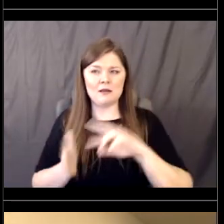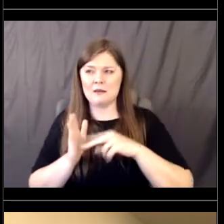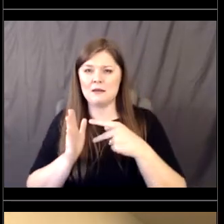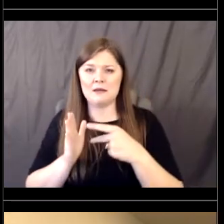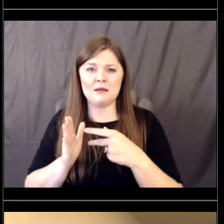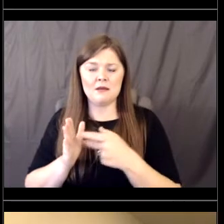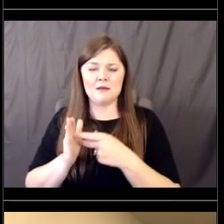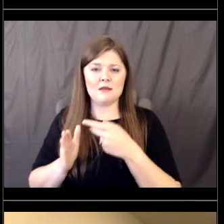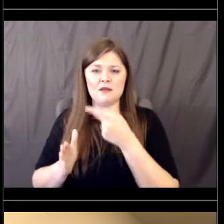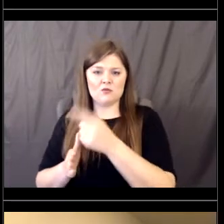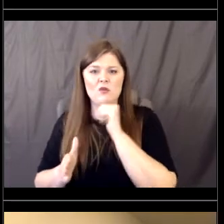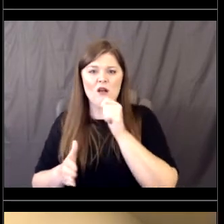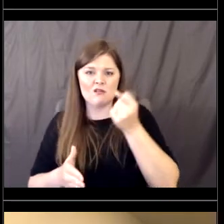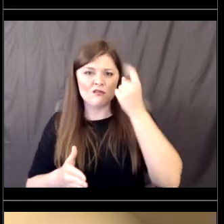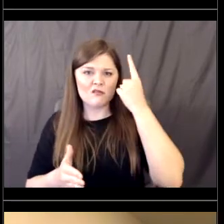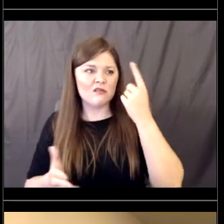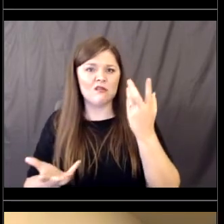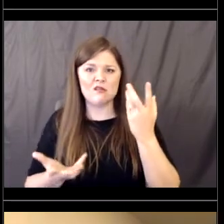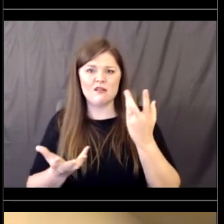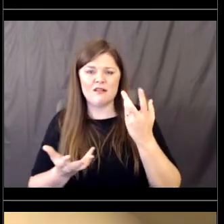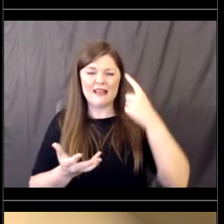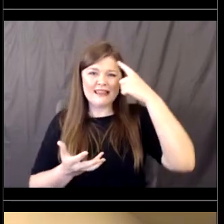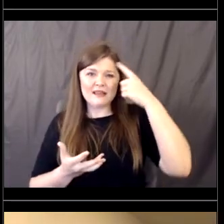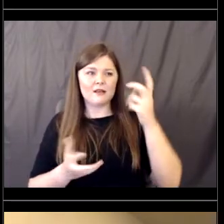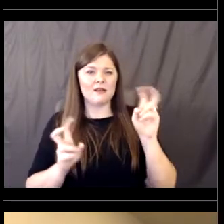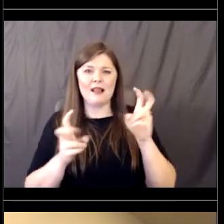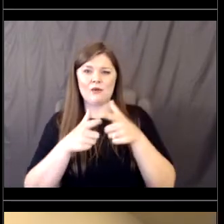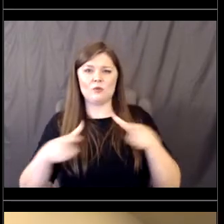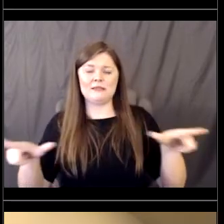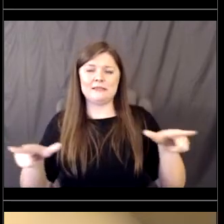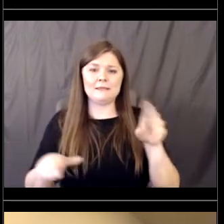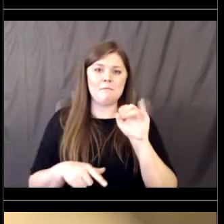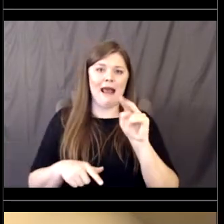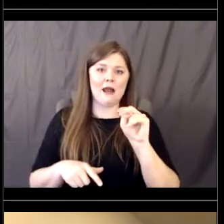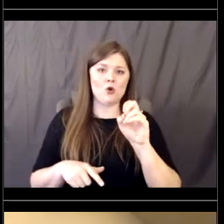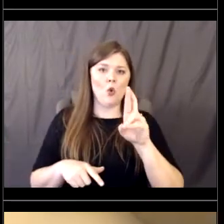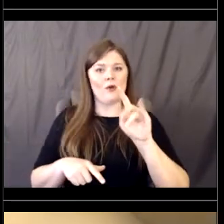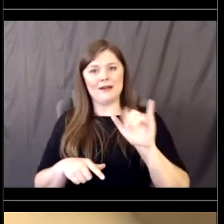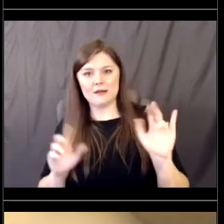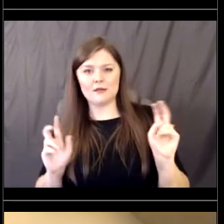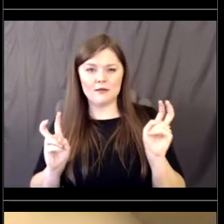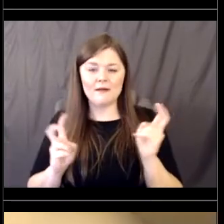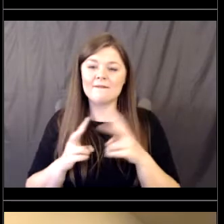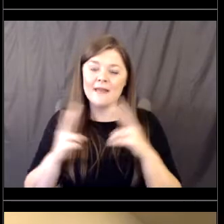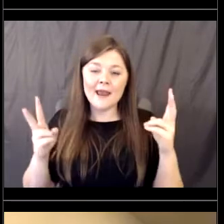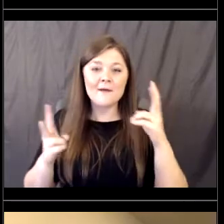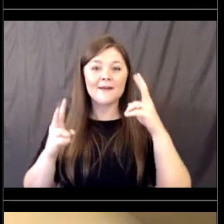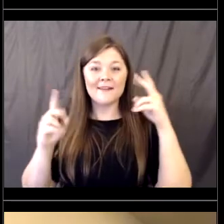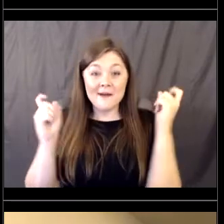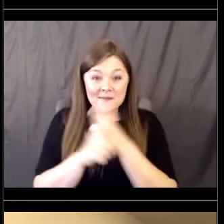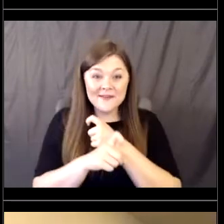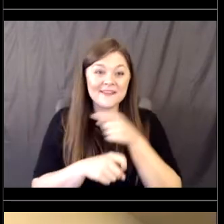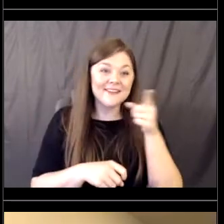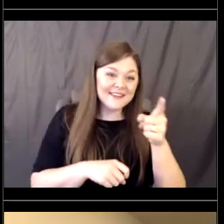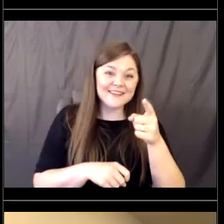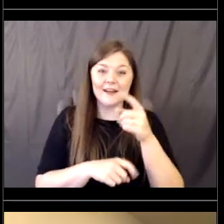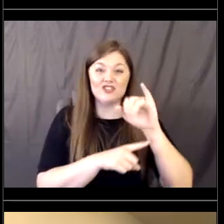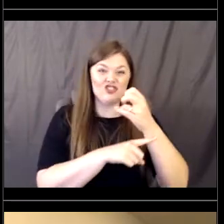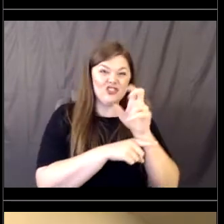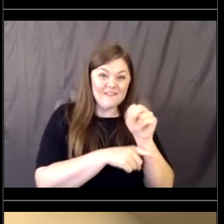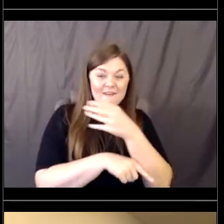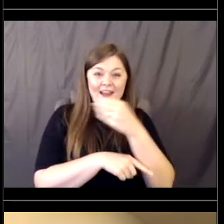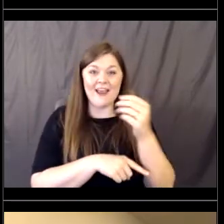deaf and instead think of themselves as a linguistic minority. So it's very complicated. Trevor and Jennifer can tell you they've been learning